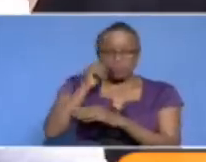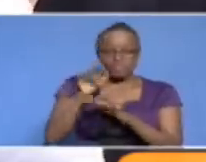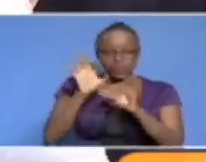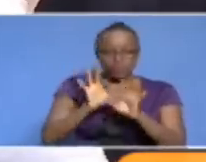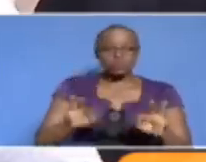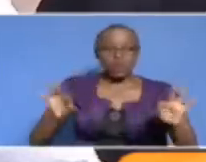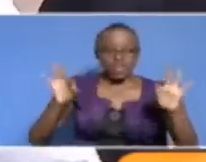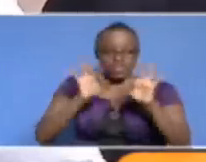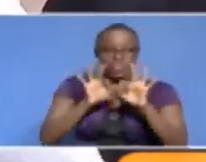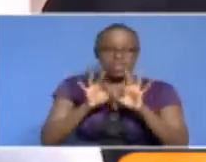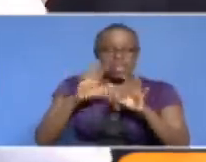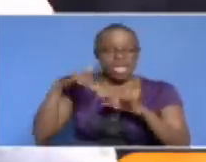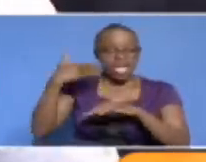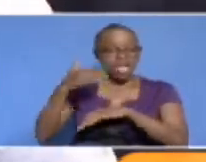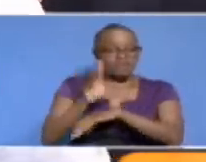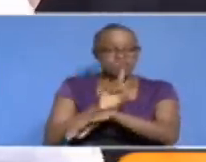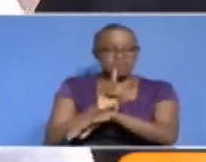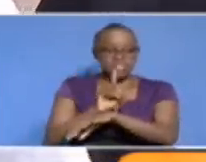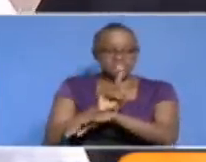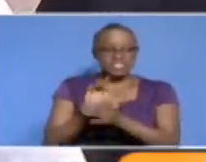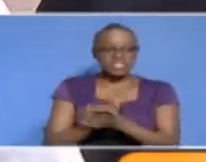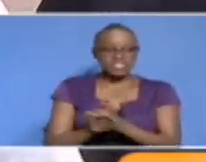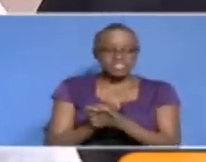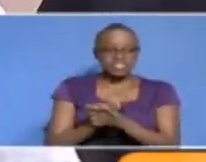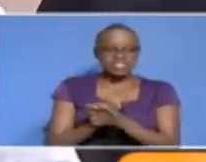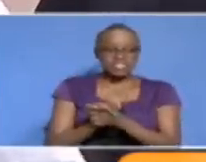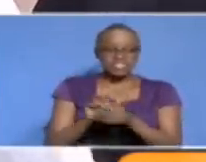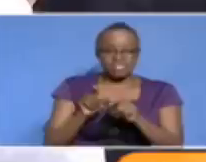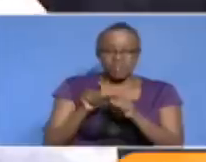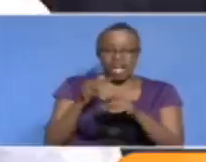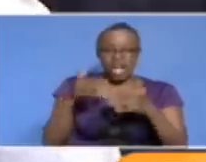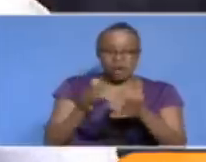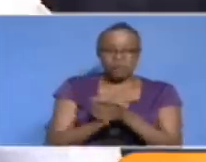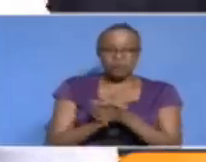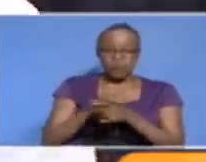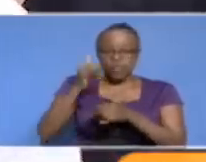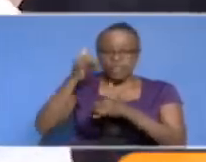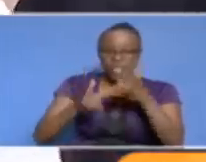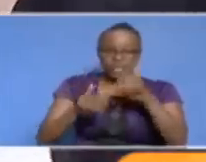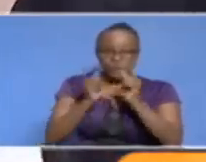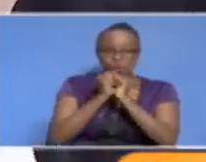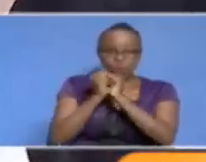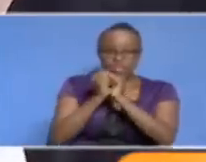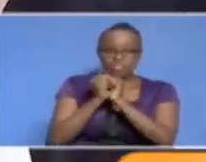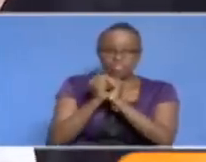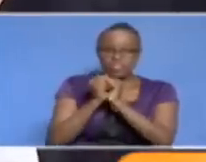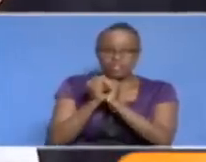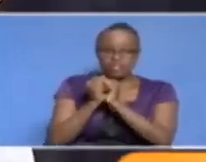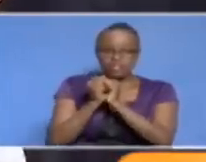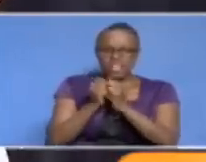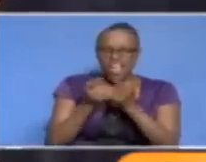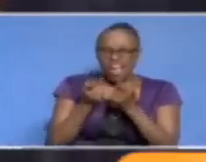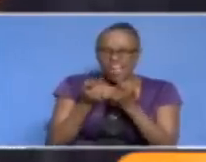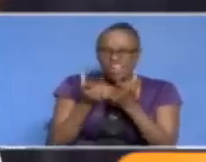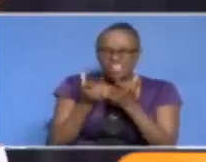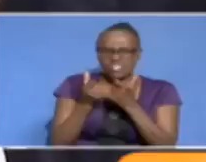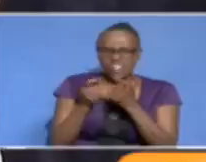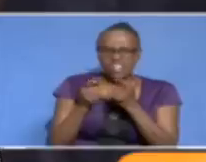worth every minute. Oh, I wish it was. We're going to end with